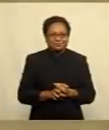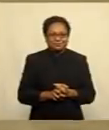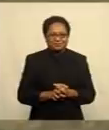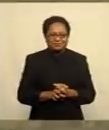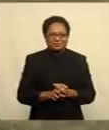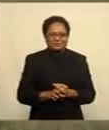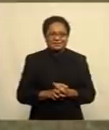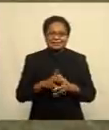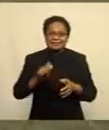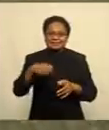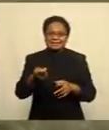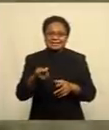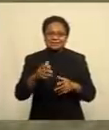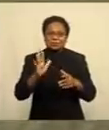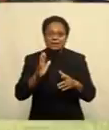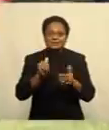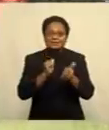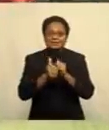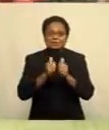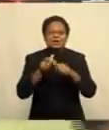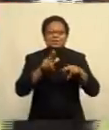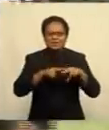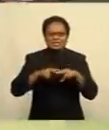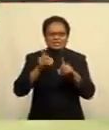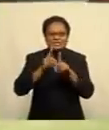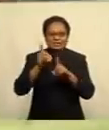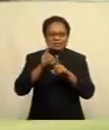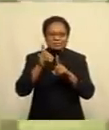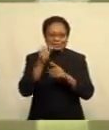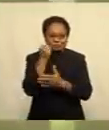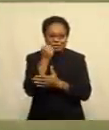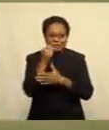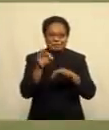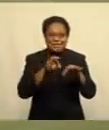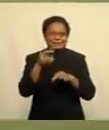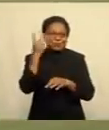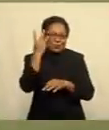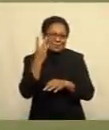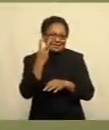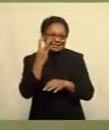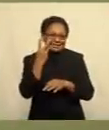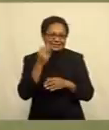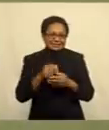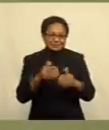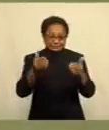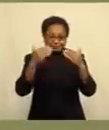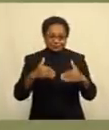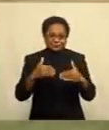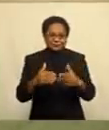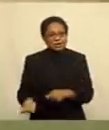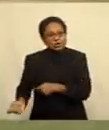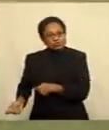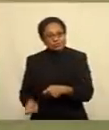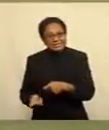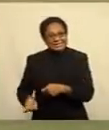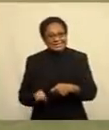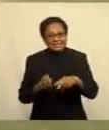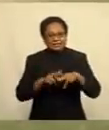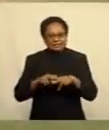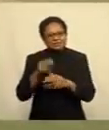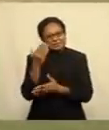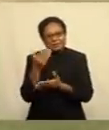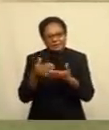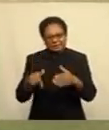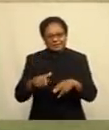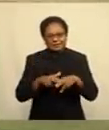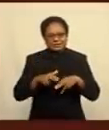Coming up, Fiji rugby development plans for women in place. And cricket Fiji to rely locally. This and more